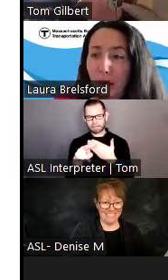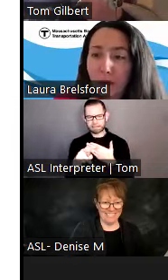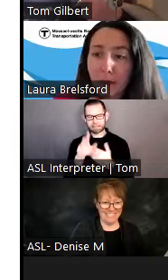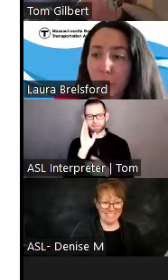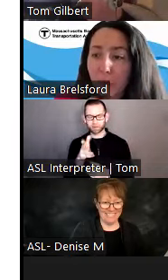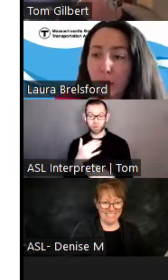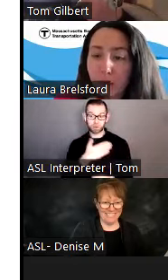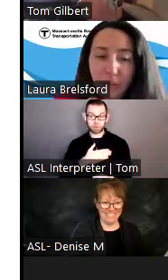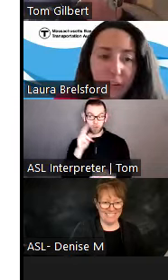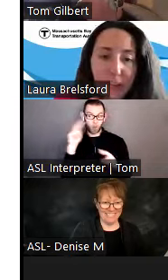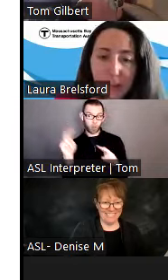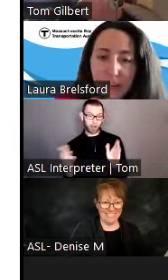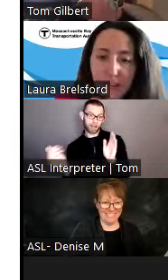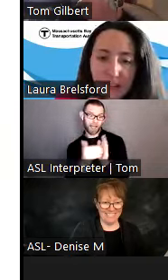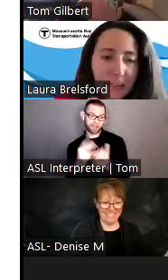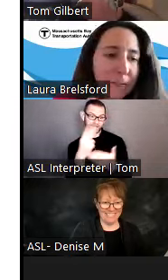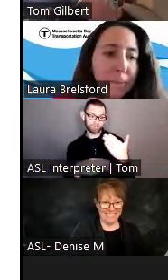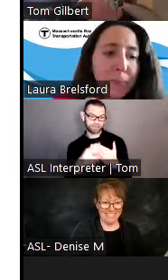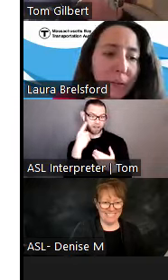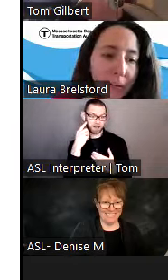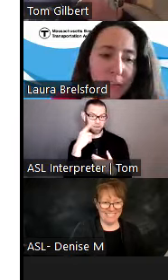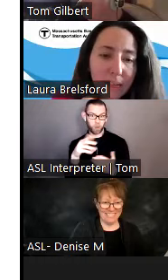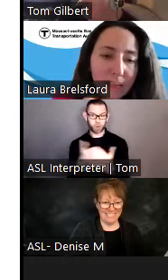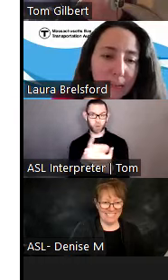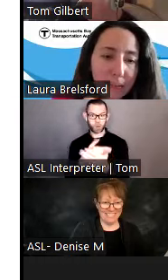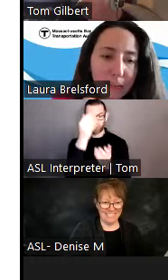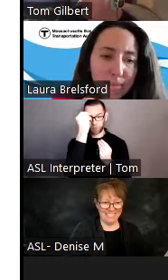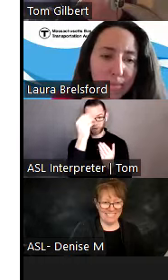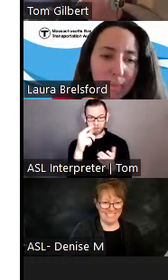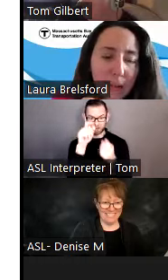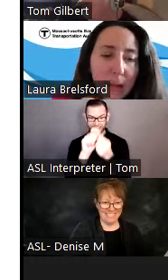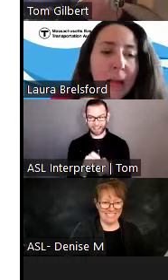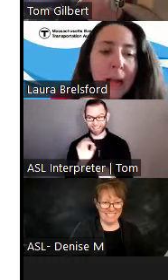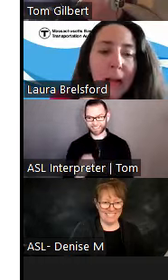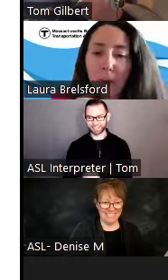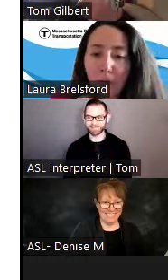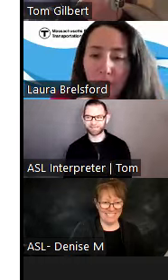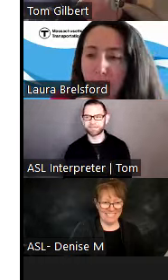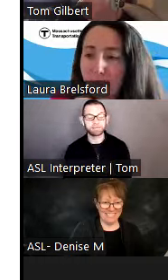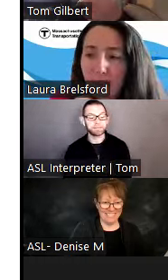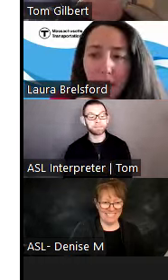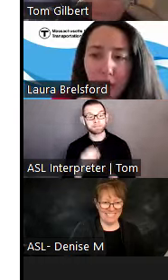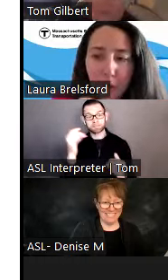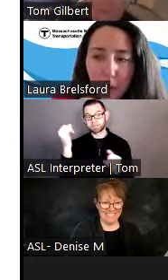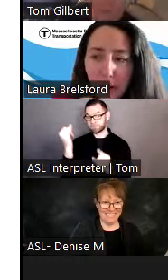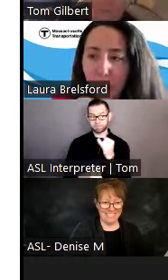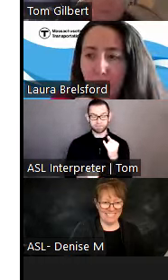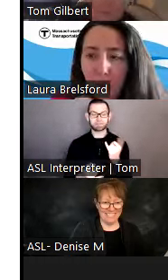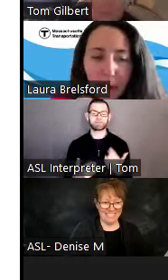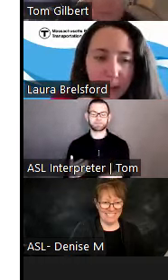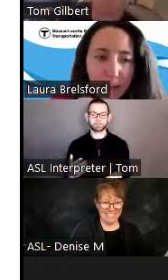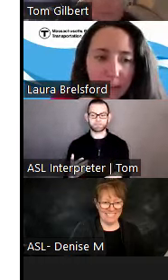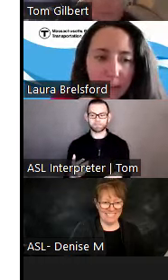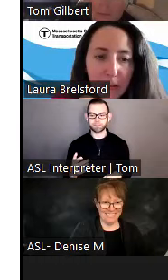check back in a couple of weeks for the latest details. And then finally, as you are out